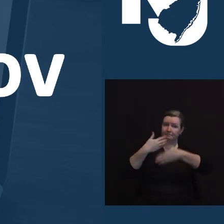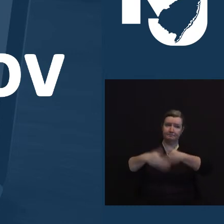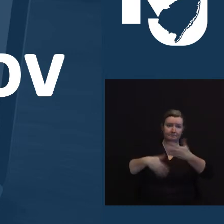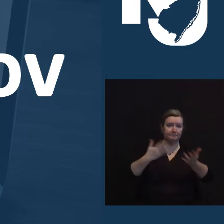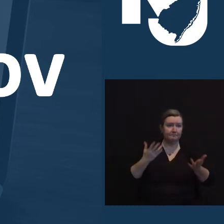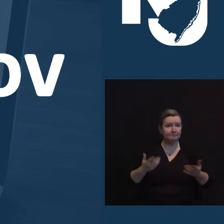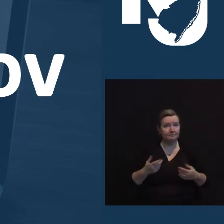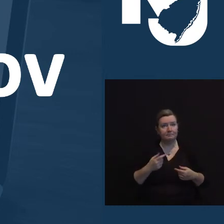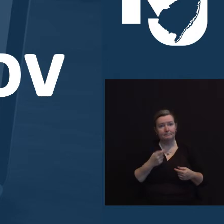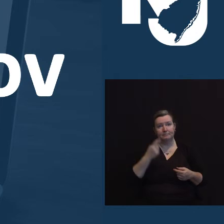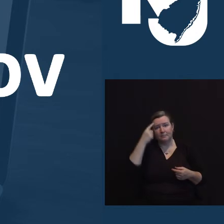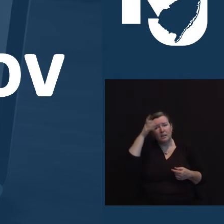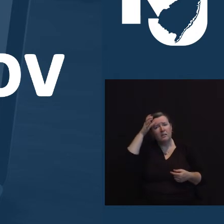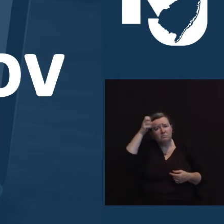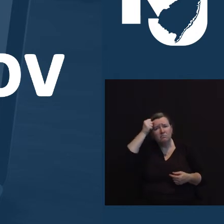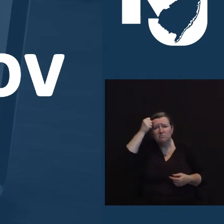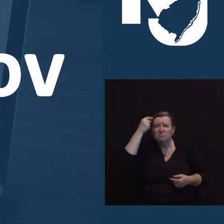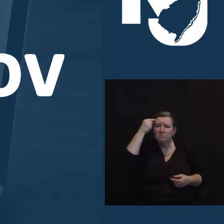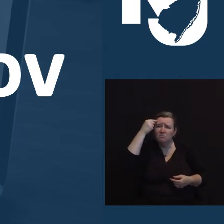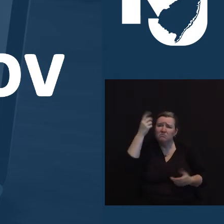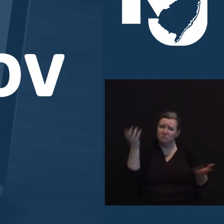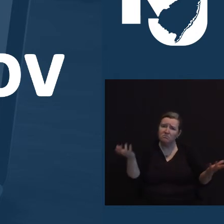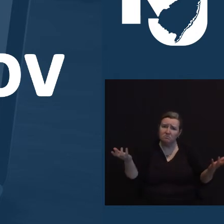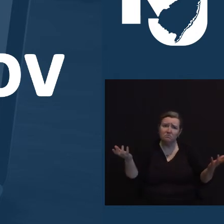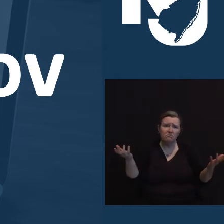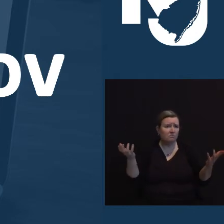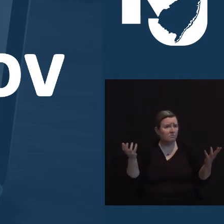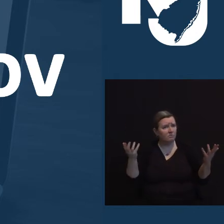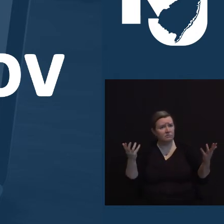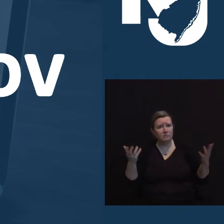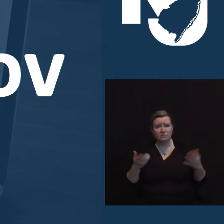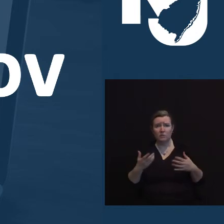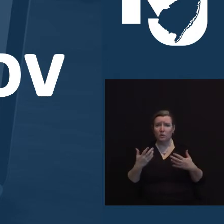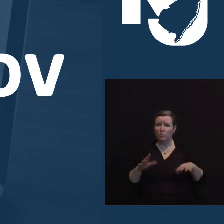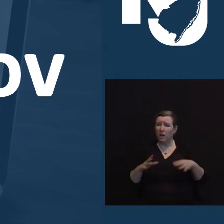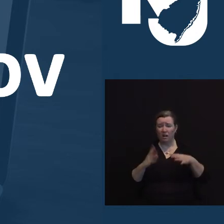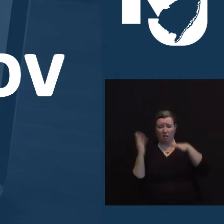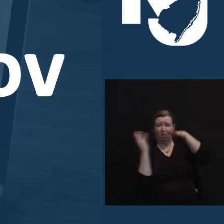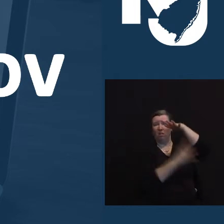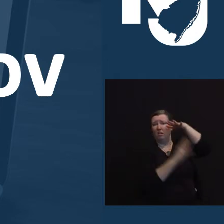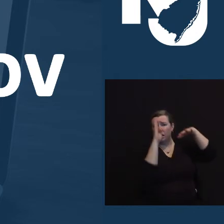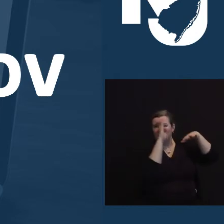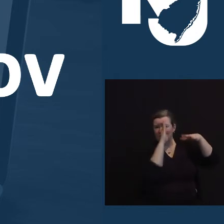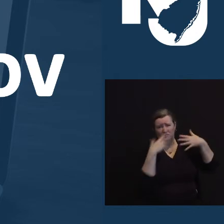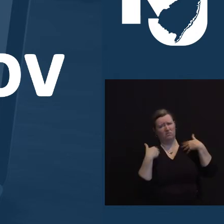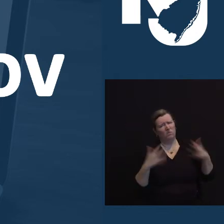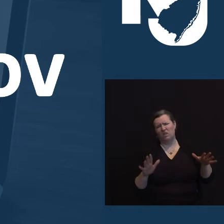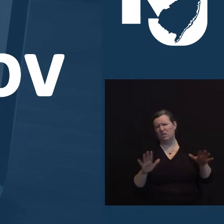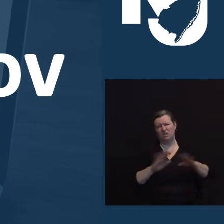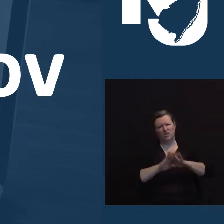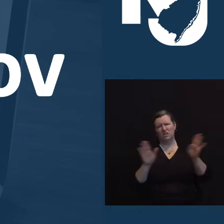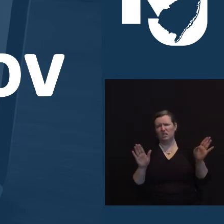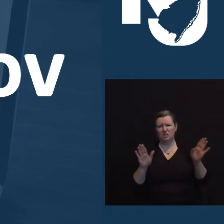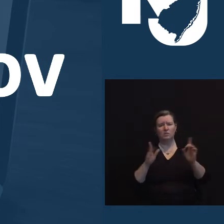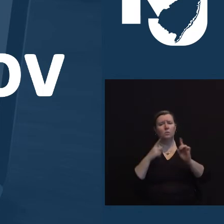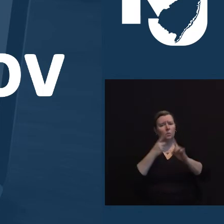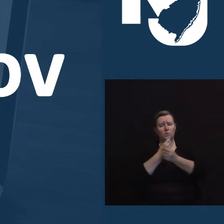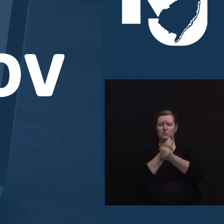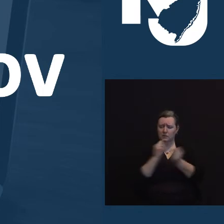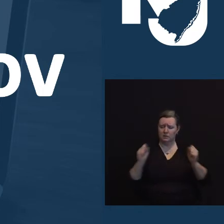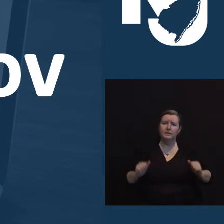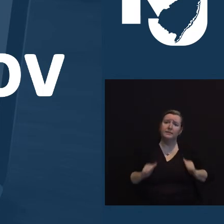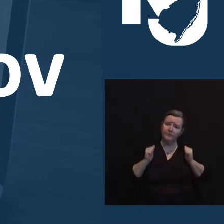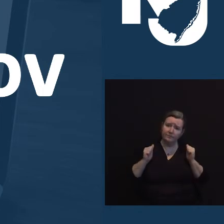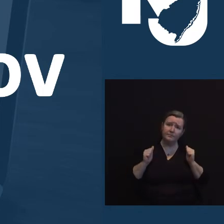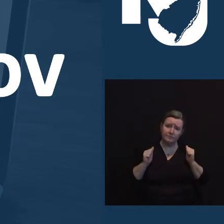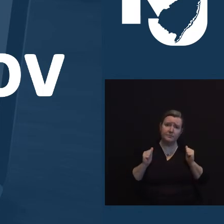down the numbers, to keep folks out of our hospitals, and ultimately to save lives. If we do this, I promise you, we will be in a